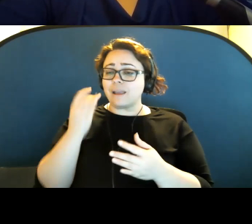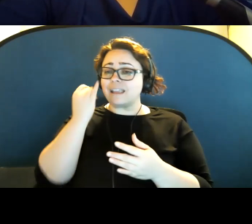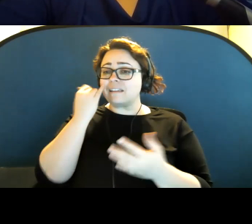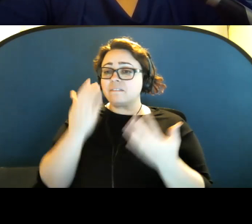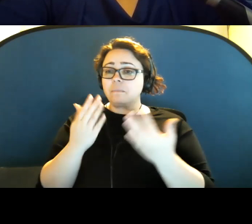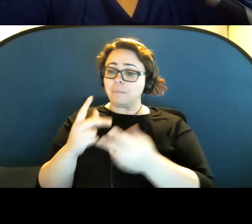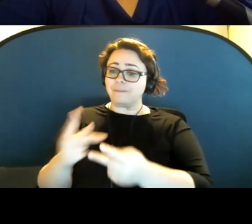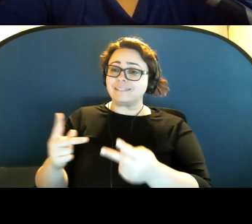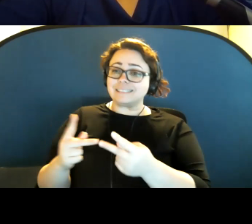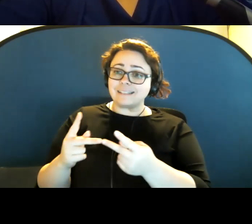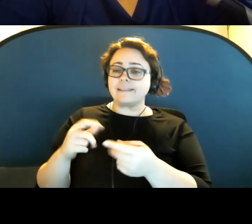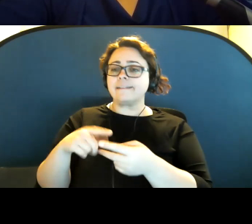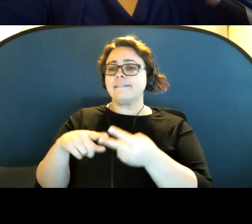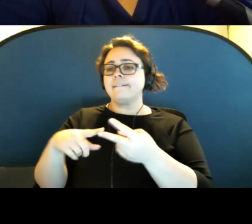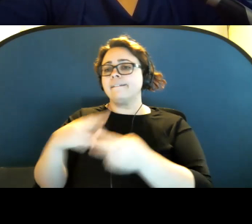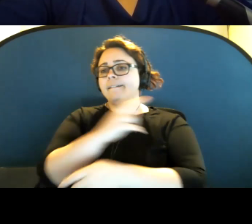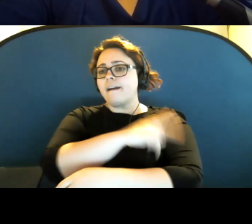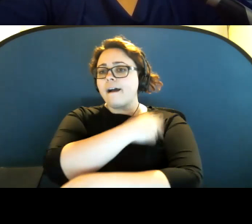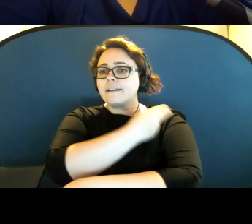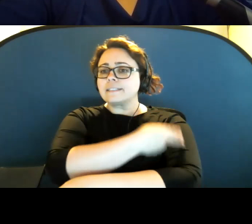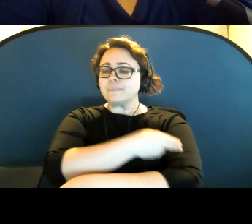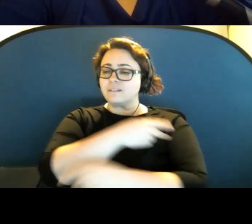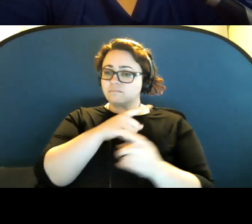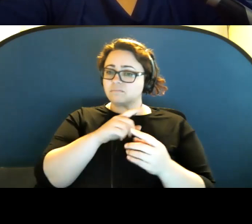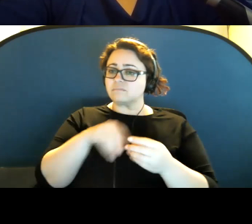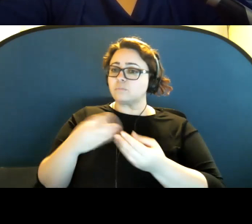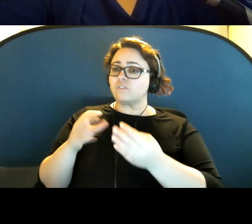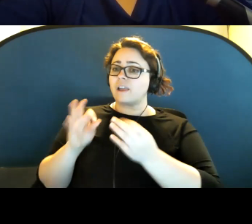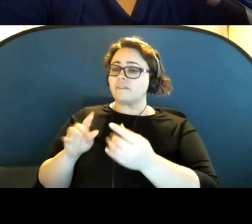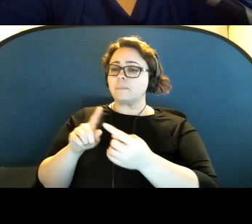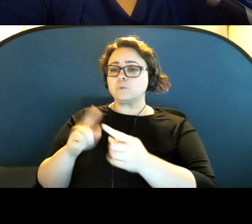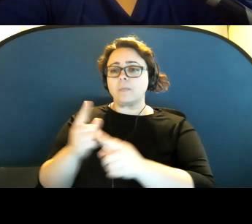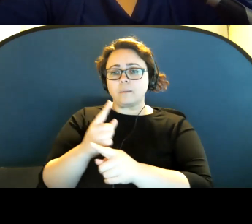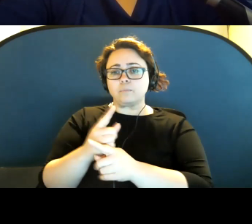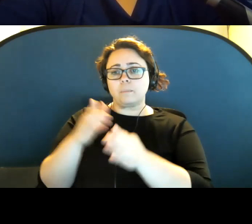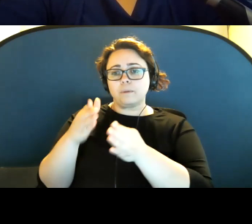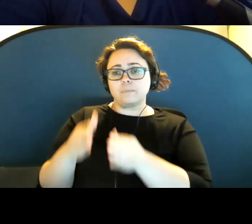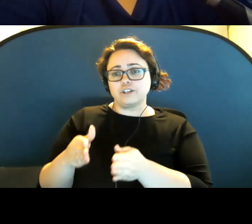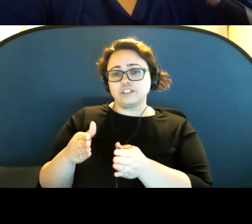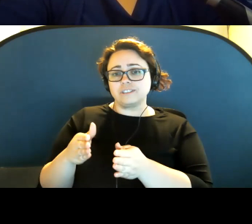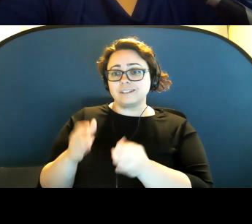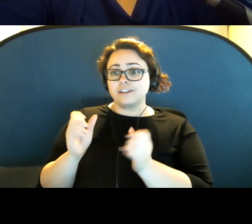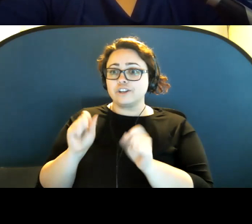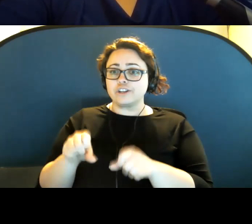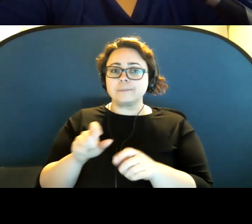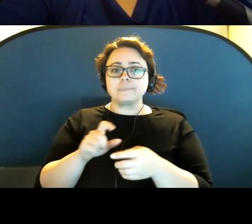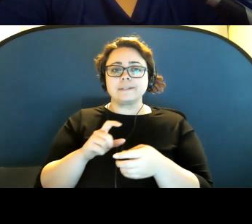or a hospital, providing feedback to the appropriate channel. So that could be the facility